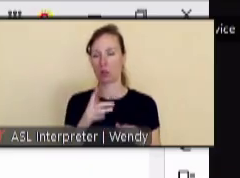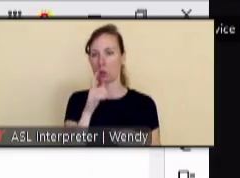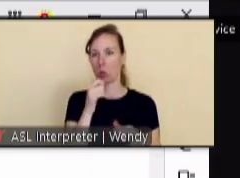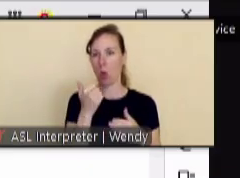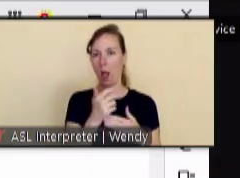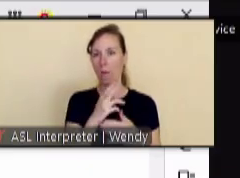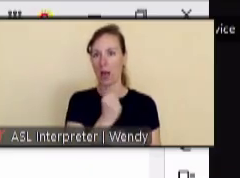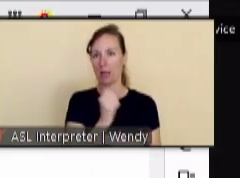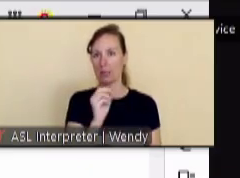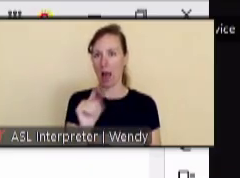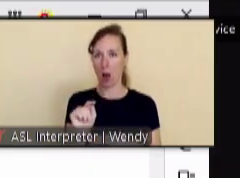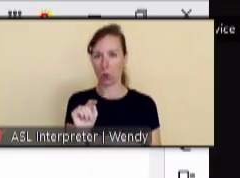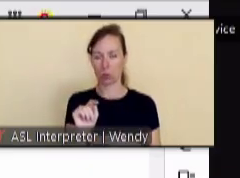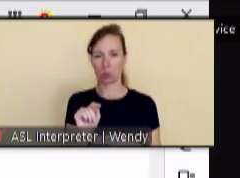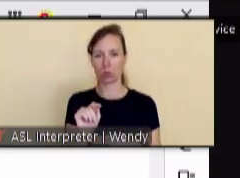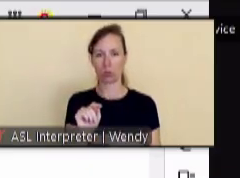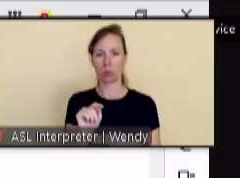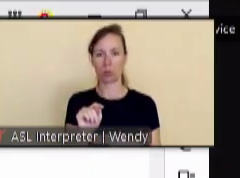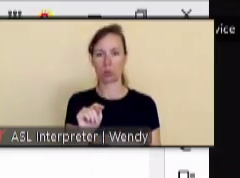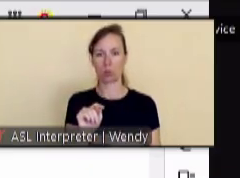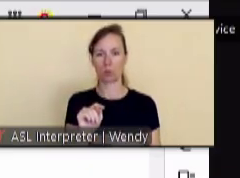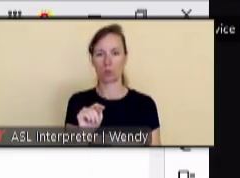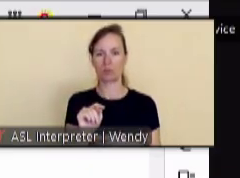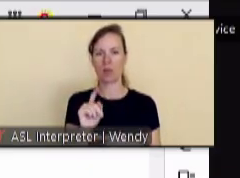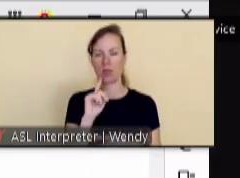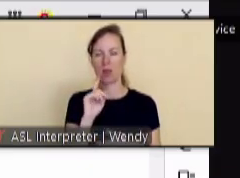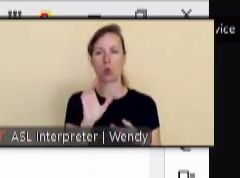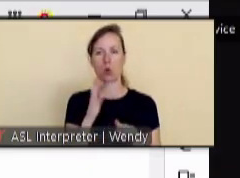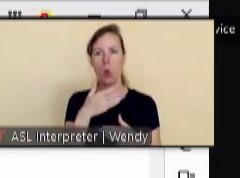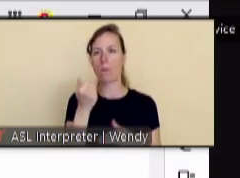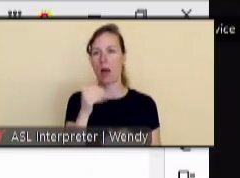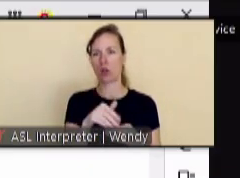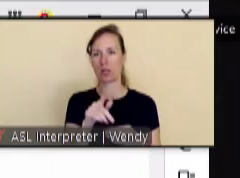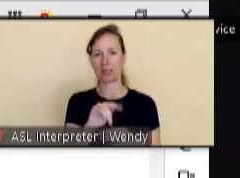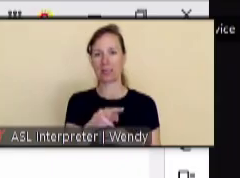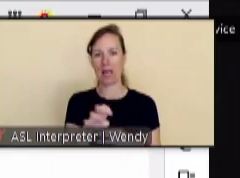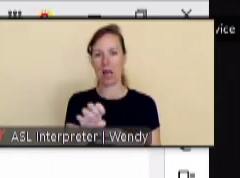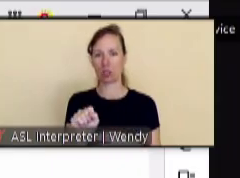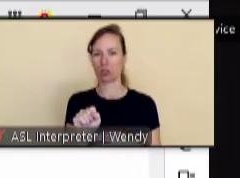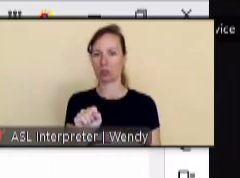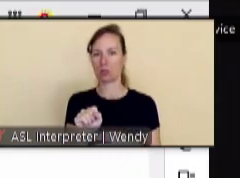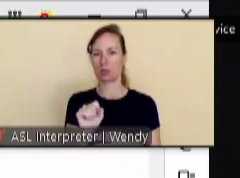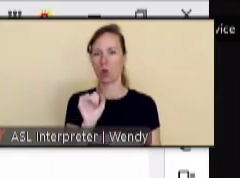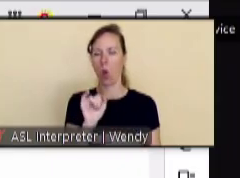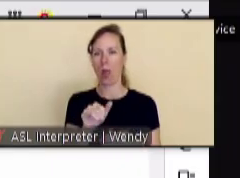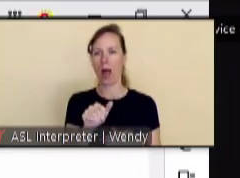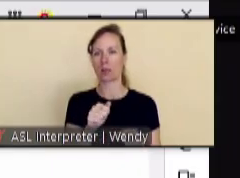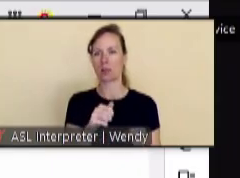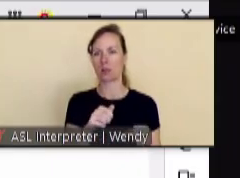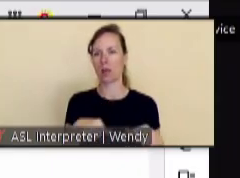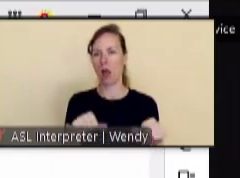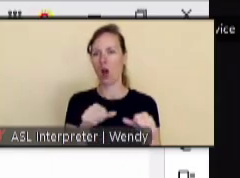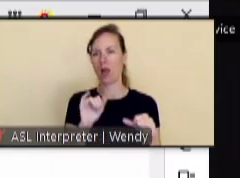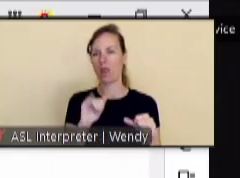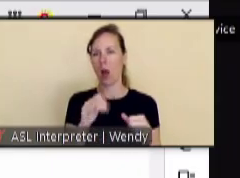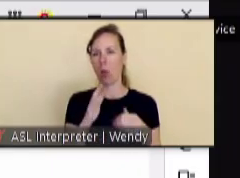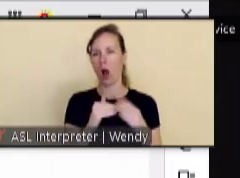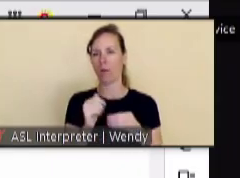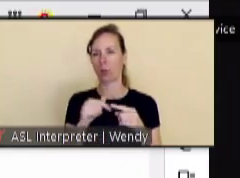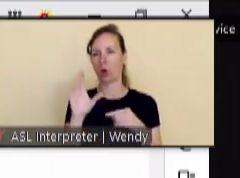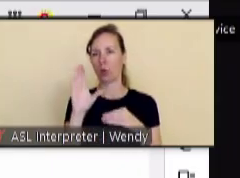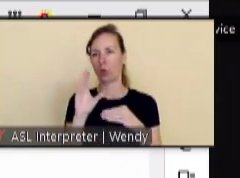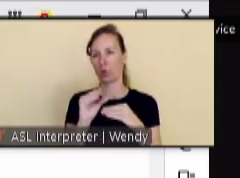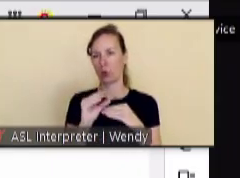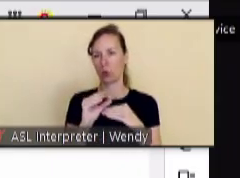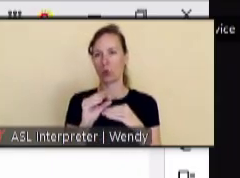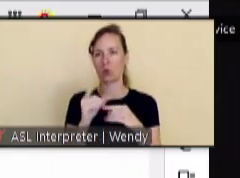immensely, and so I think we're doing better in the tires, and so that's an area that we felt comfortable bringing it from 50 to 40, and so that was a